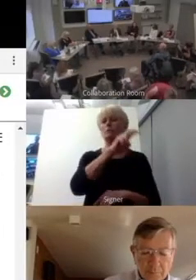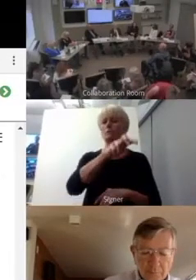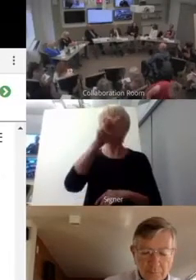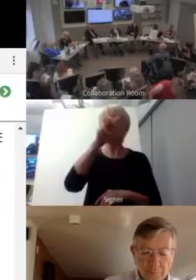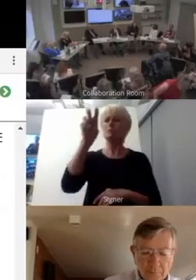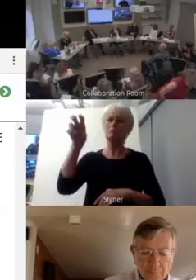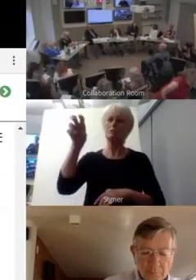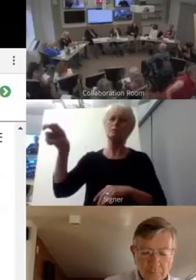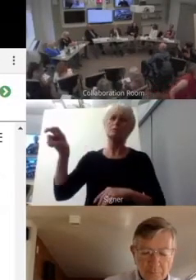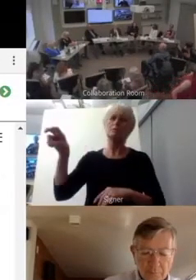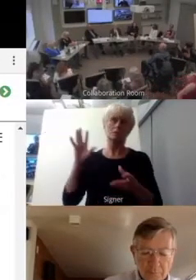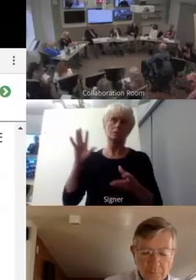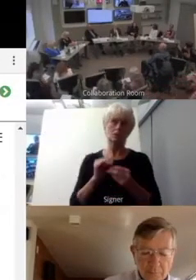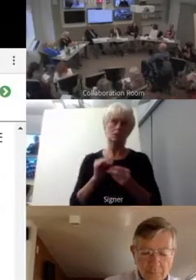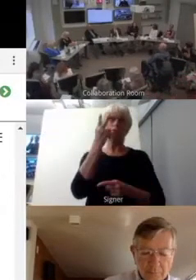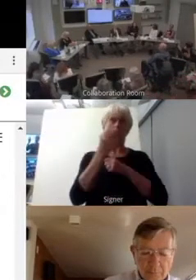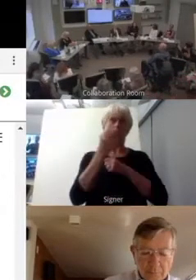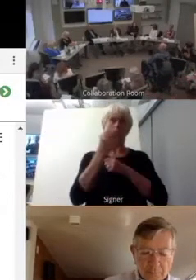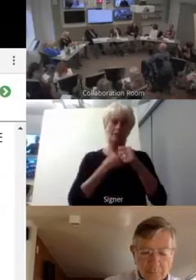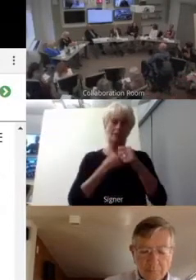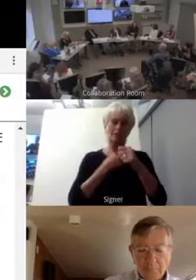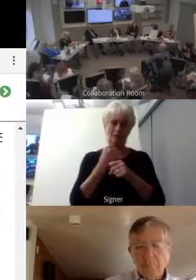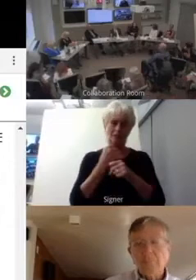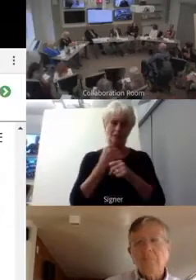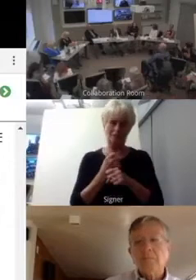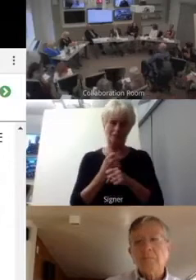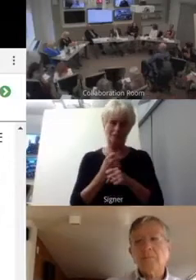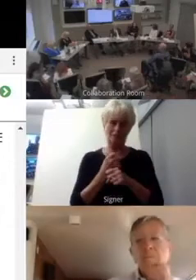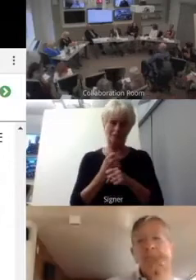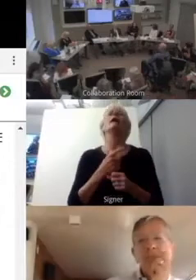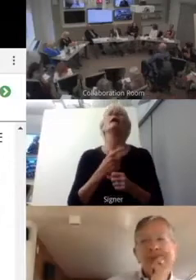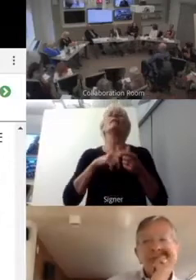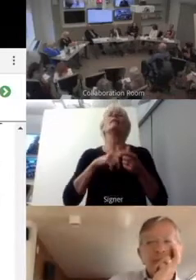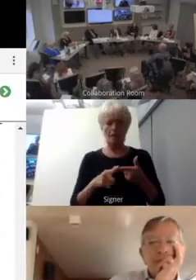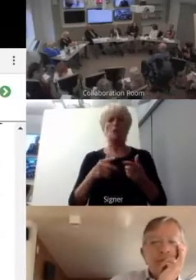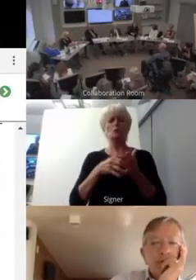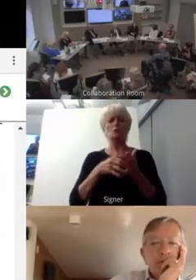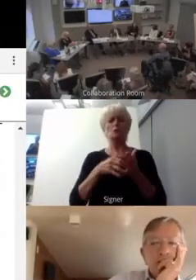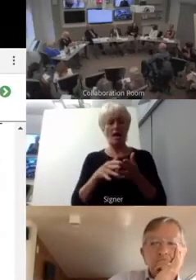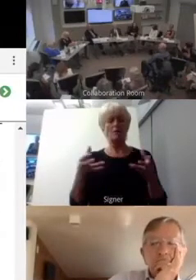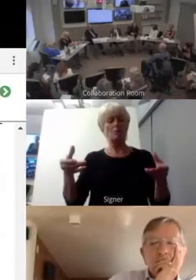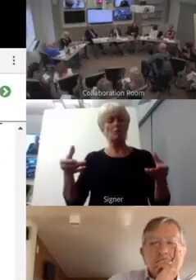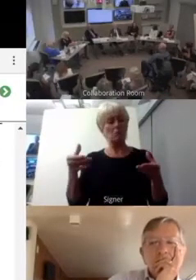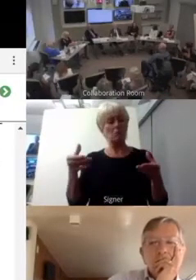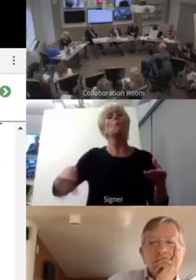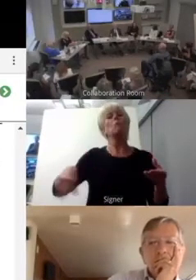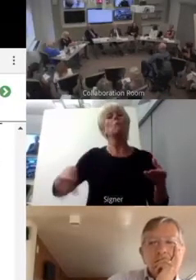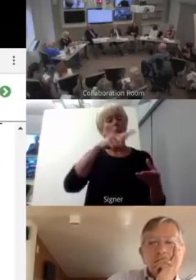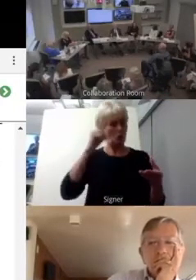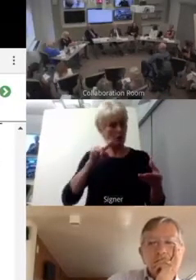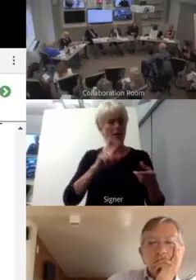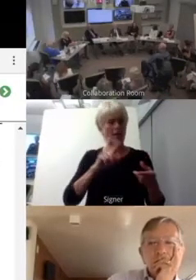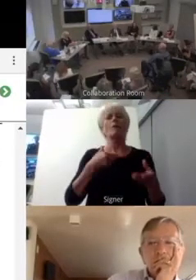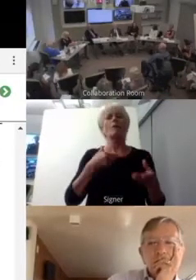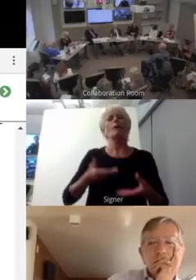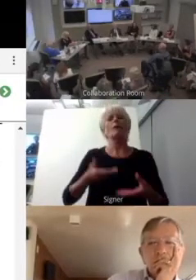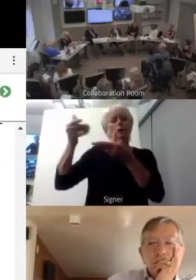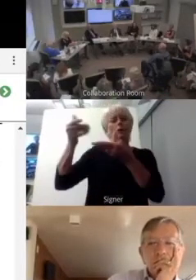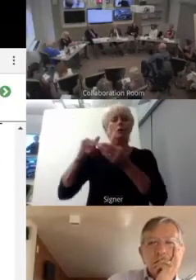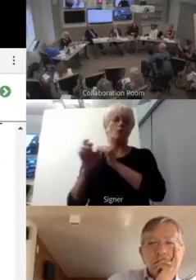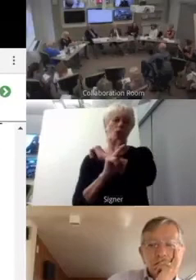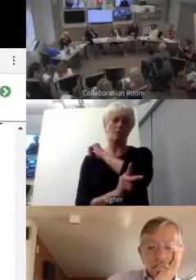reached a draft that we all agreed on. We then submitted it to the Knesset Committee on Welfare, but the committee sent us